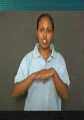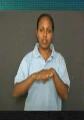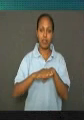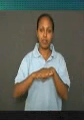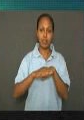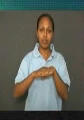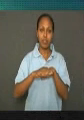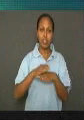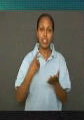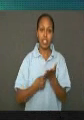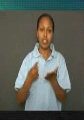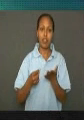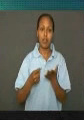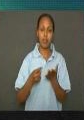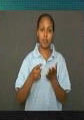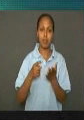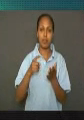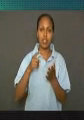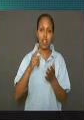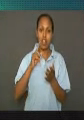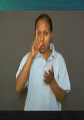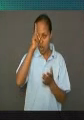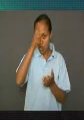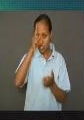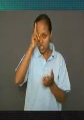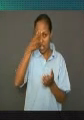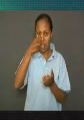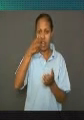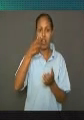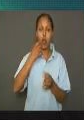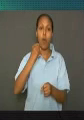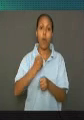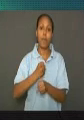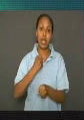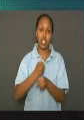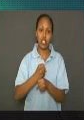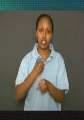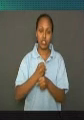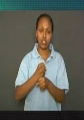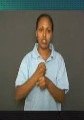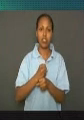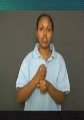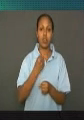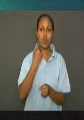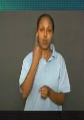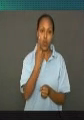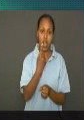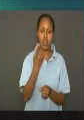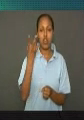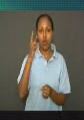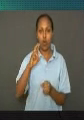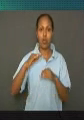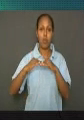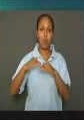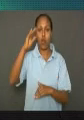It performs a logical operation on one or